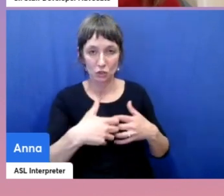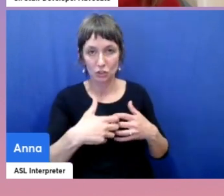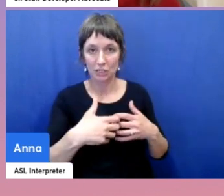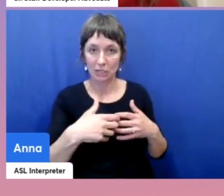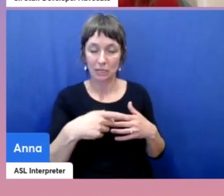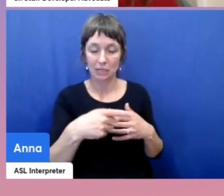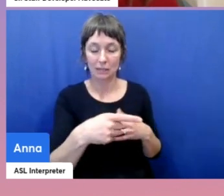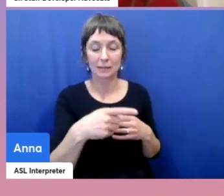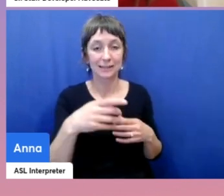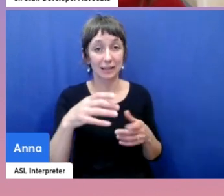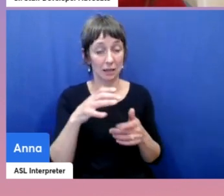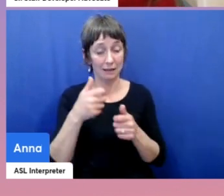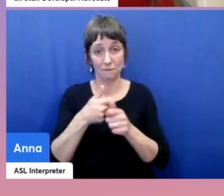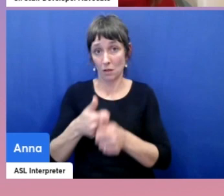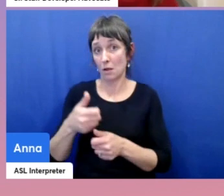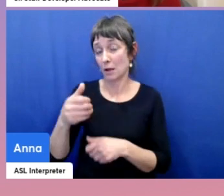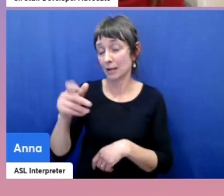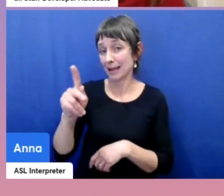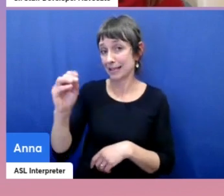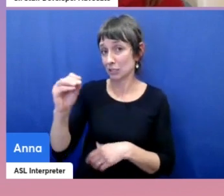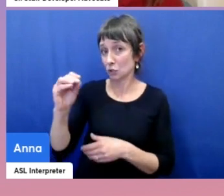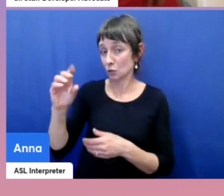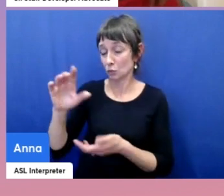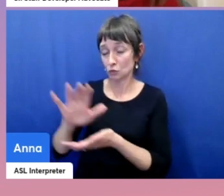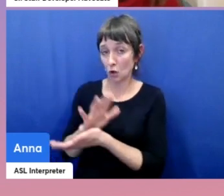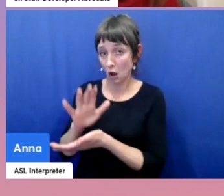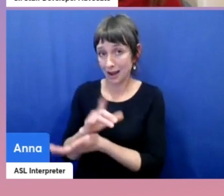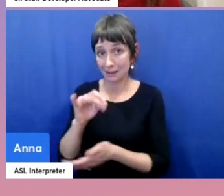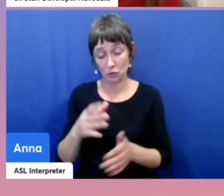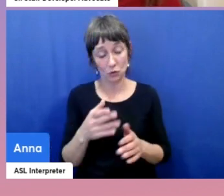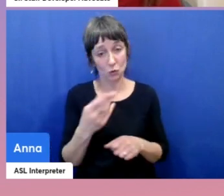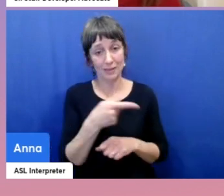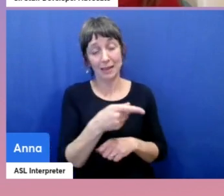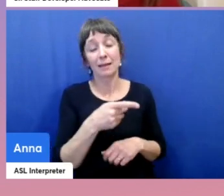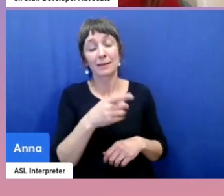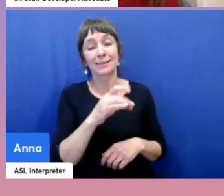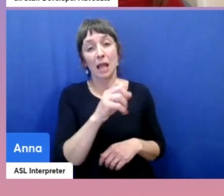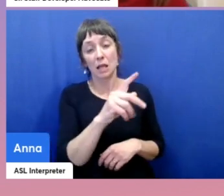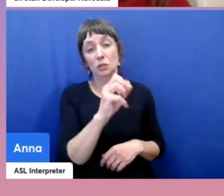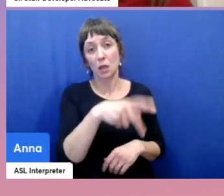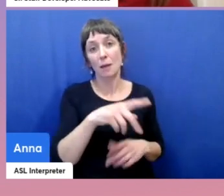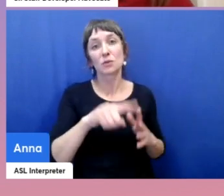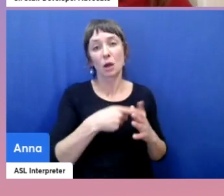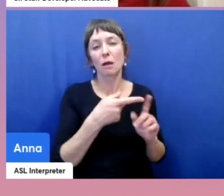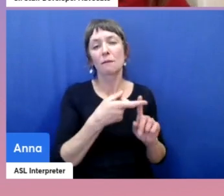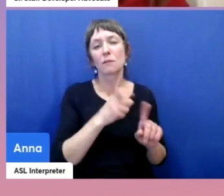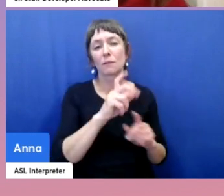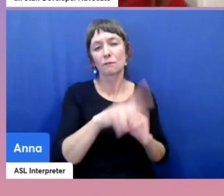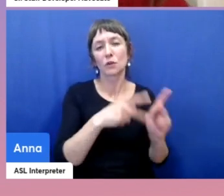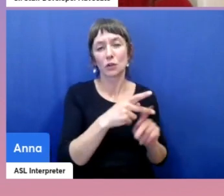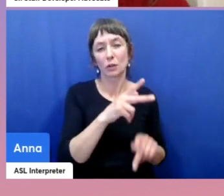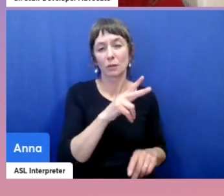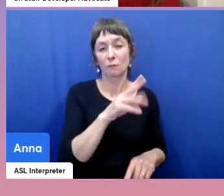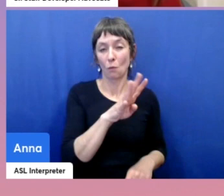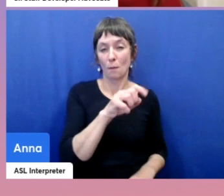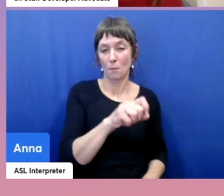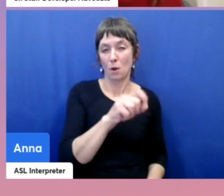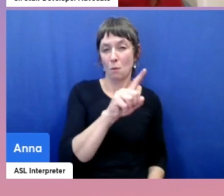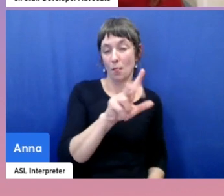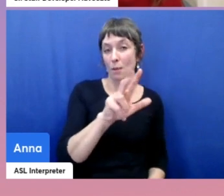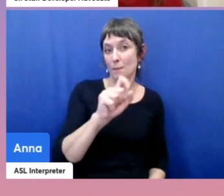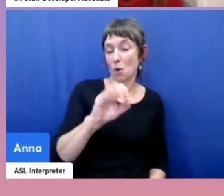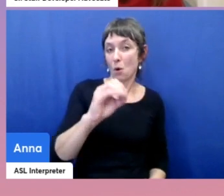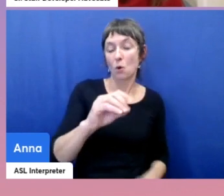to the K0's docs, if you're using Docker Desktop as the runtime starting from version 4.3.0, it's using